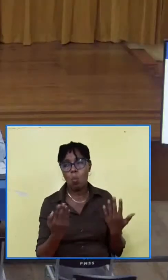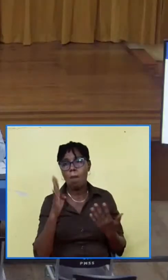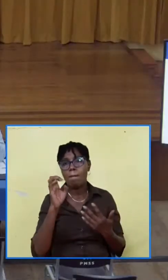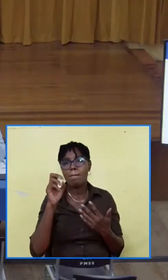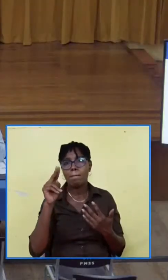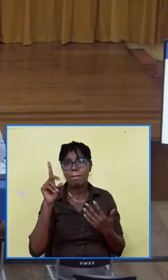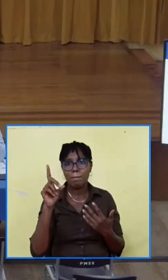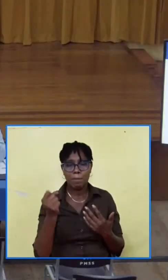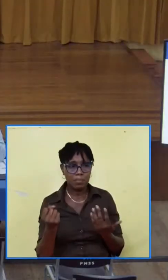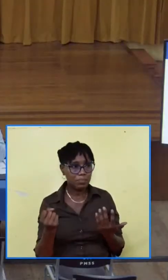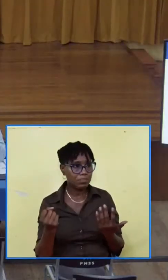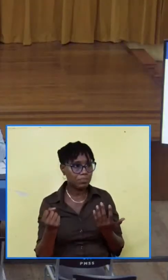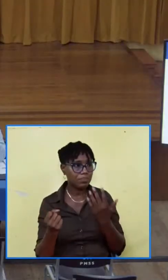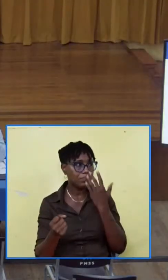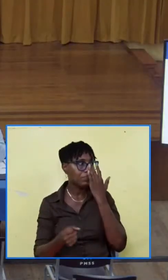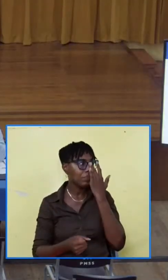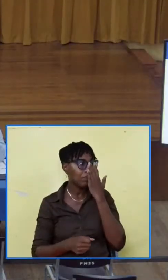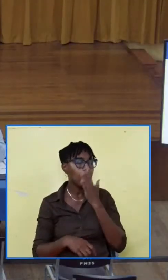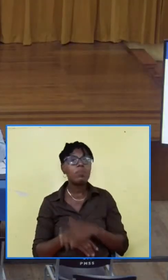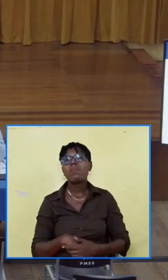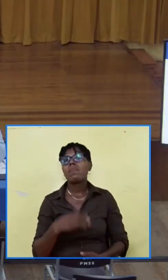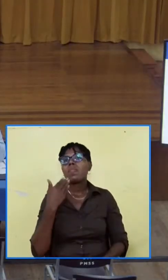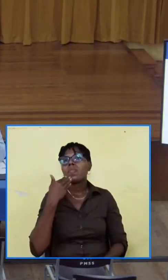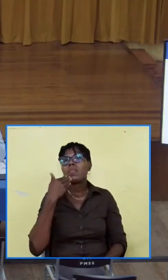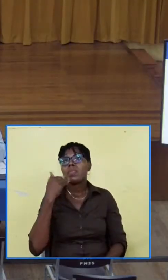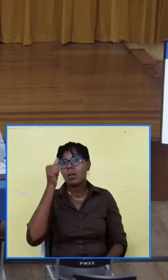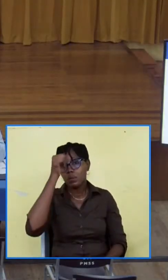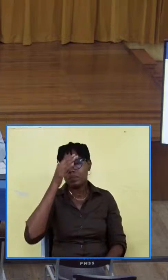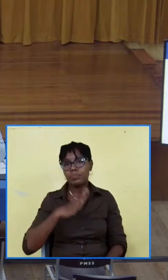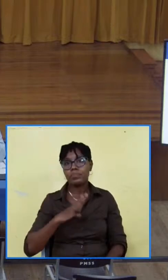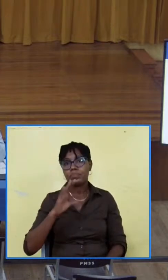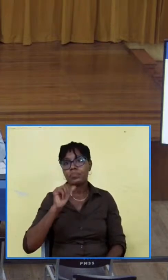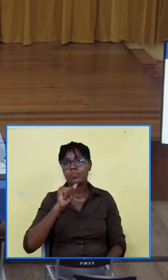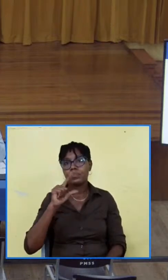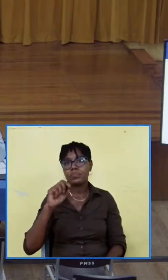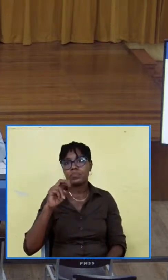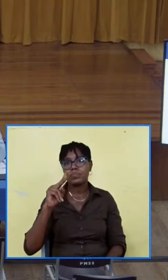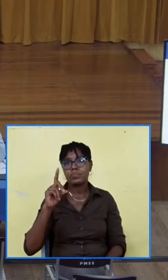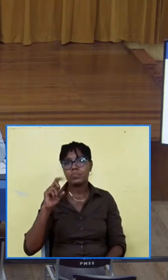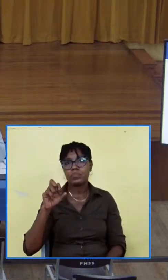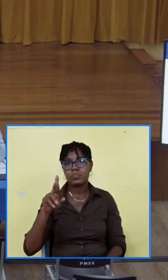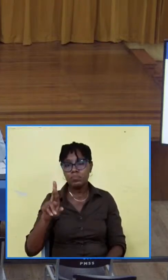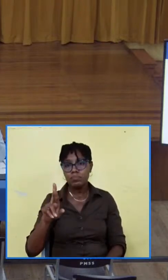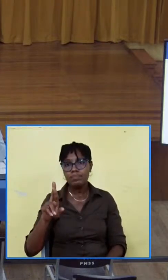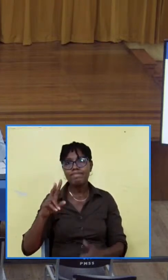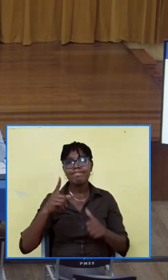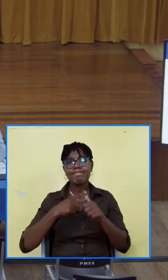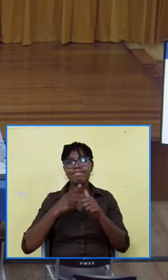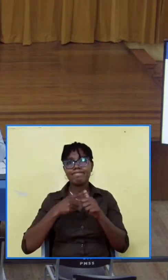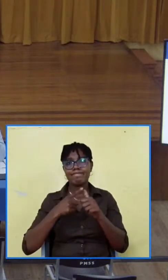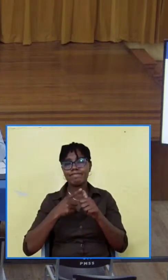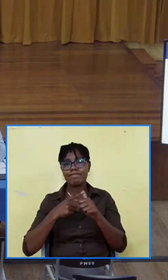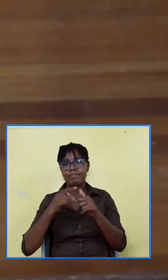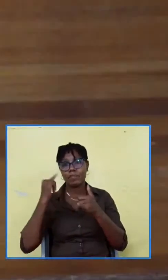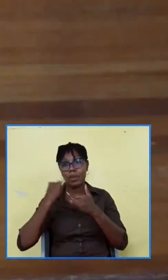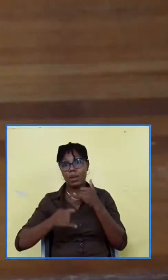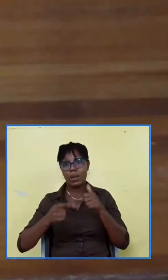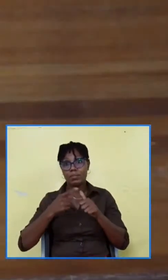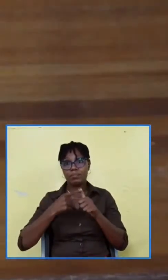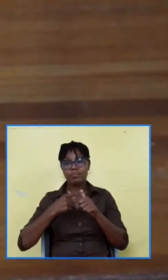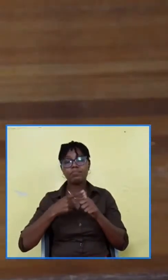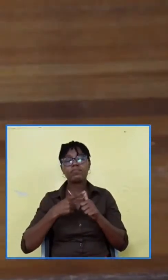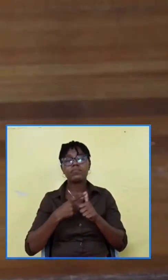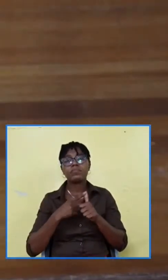I'm happy to take this one. Thank you, Mr. Callender. Well, I'll start with the last part first on FX. Excuse